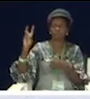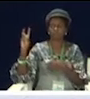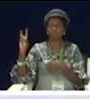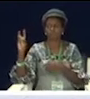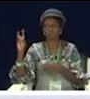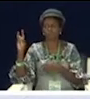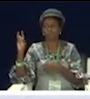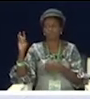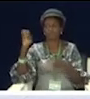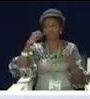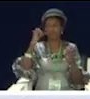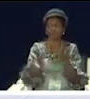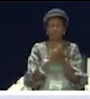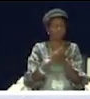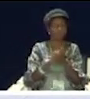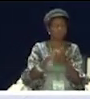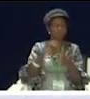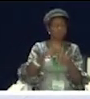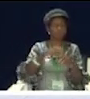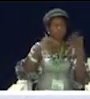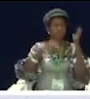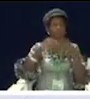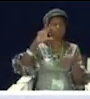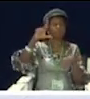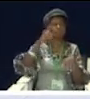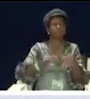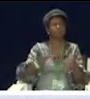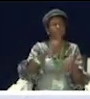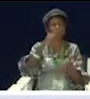he said, at least three times a year,